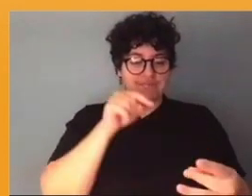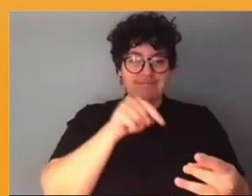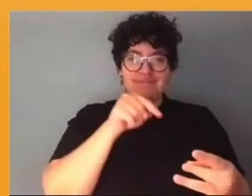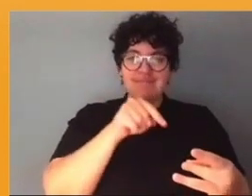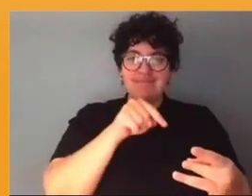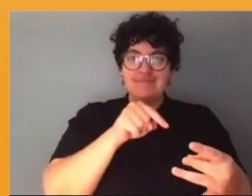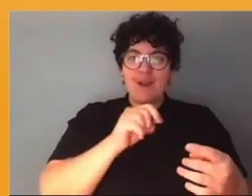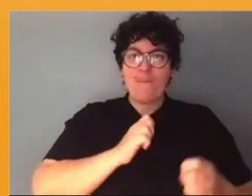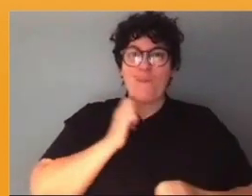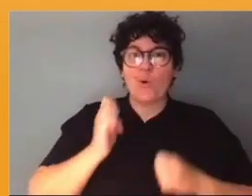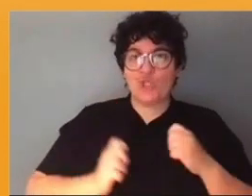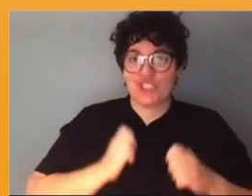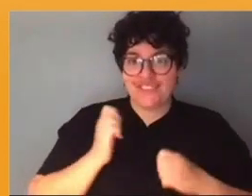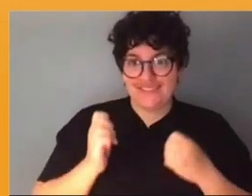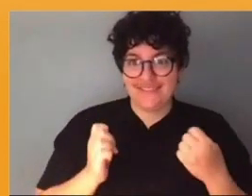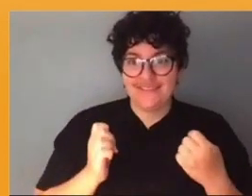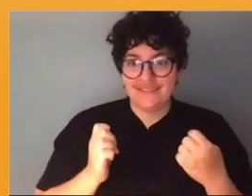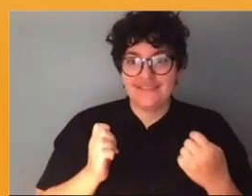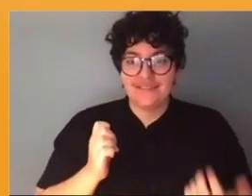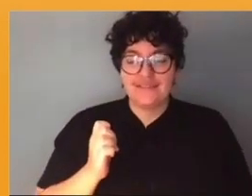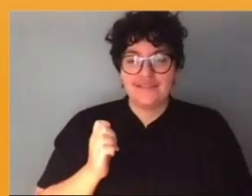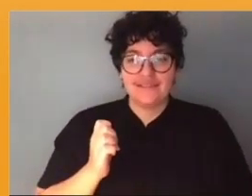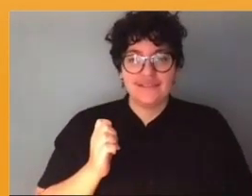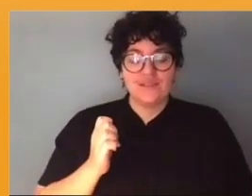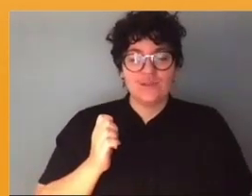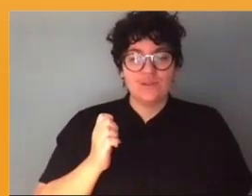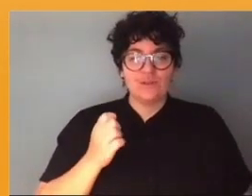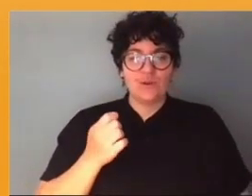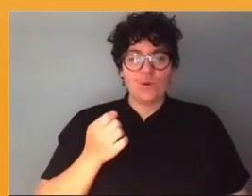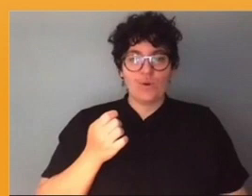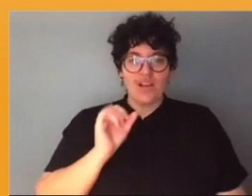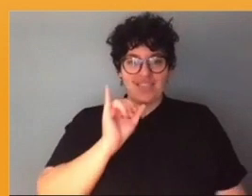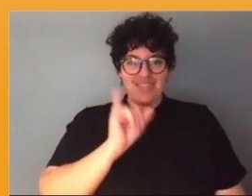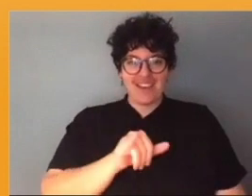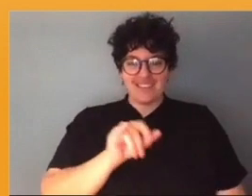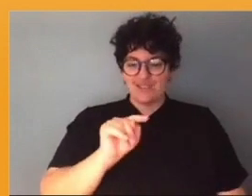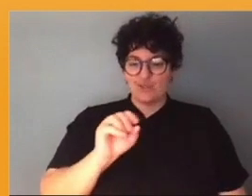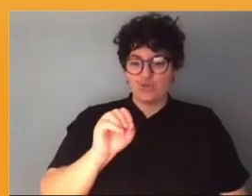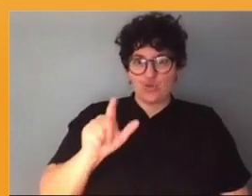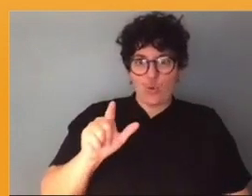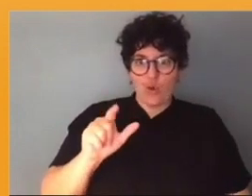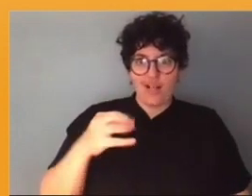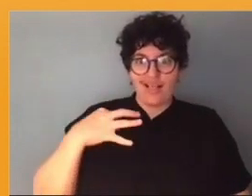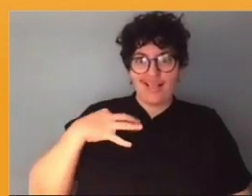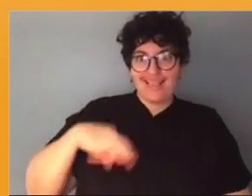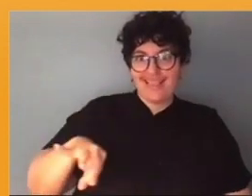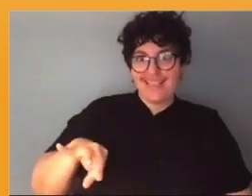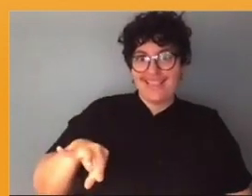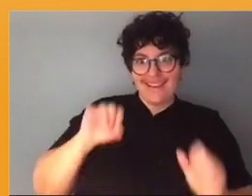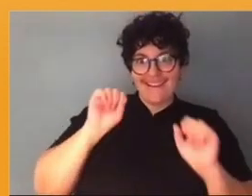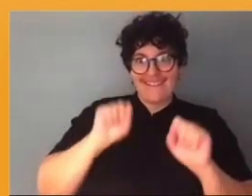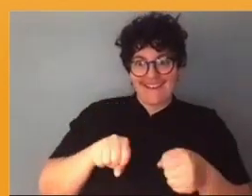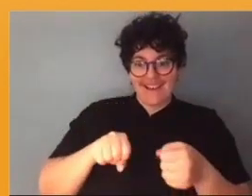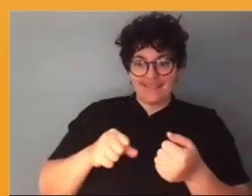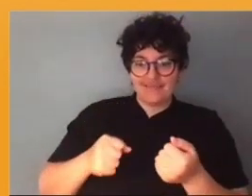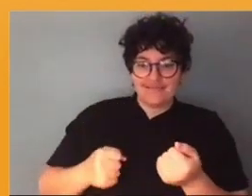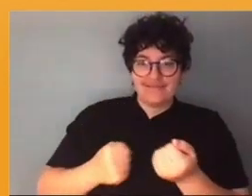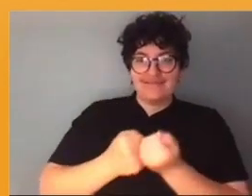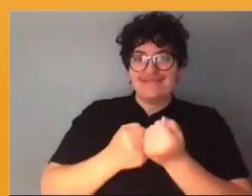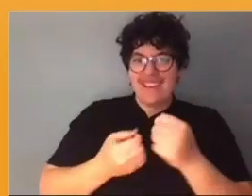And I consider that like a tool to amplify the emotion that I'm trying to convey.